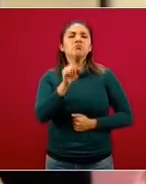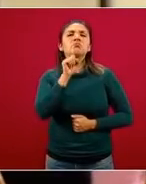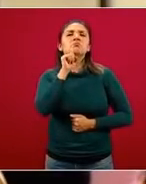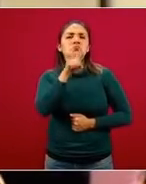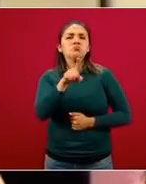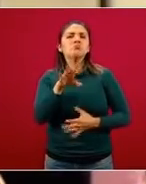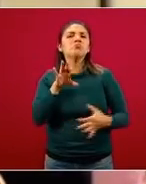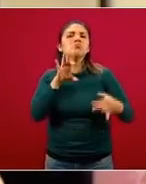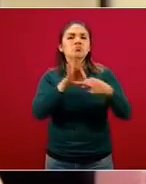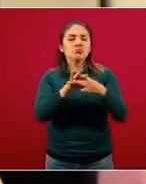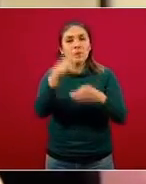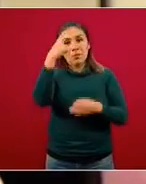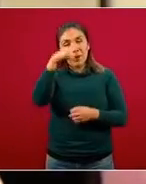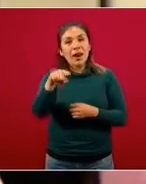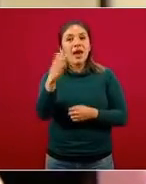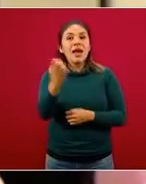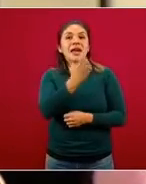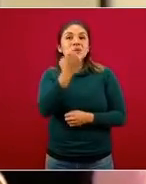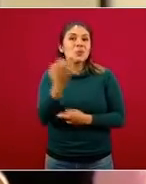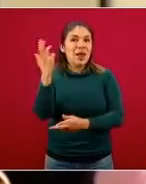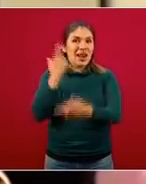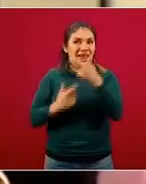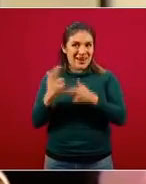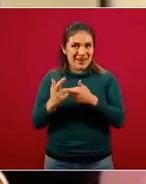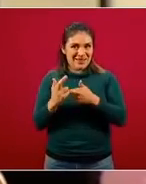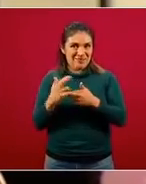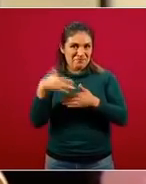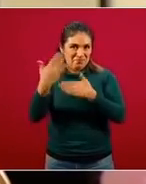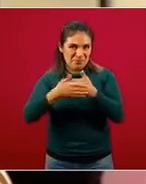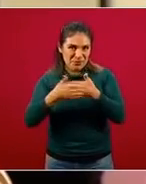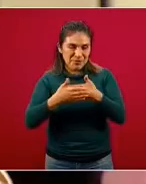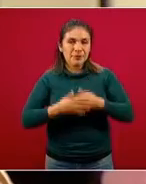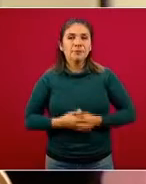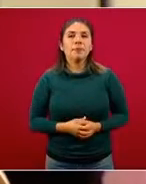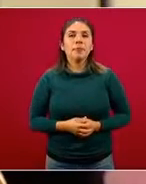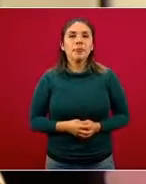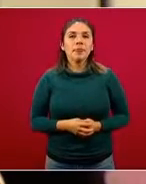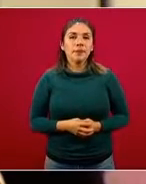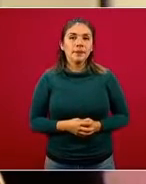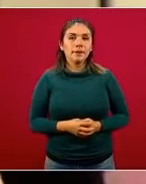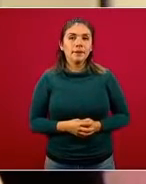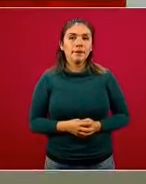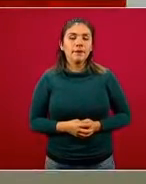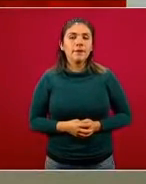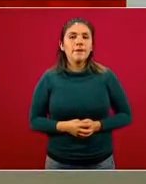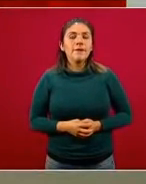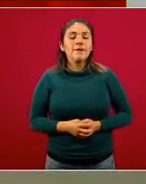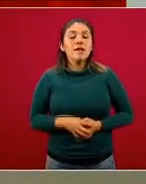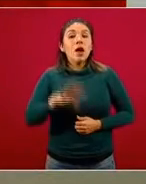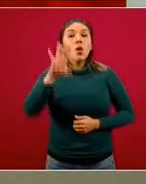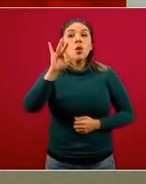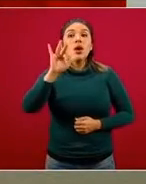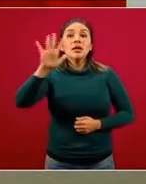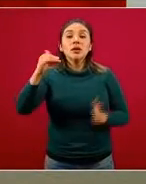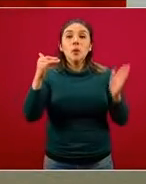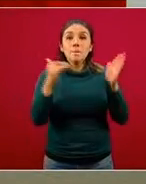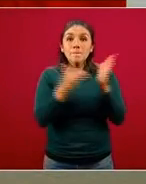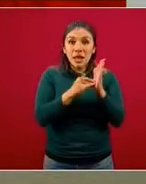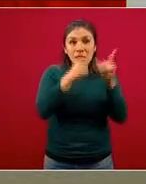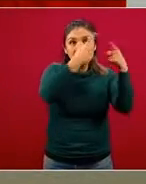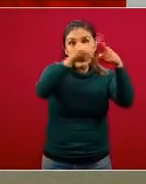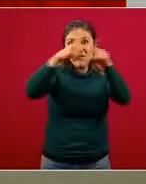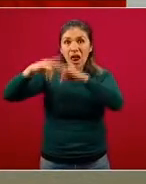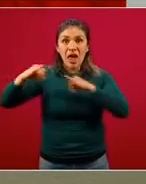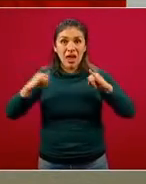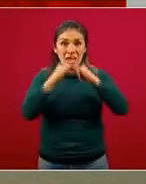con el related regreso a to clases. people going back to school. De las 45,000 Of the